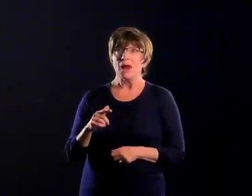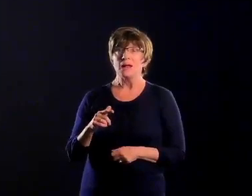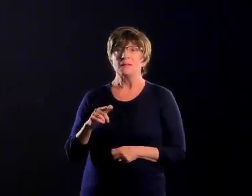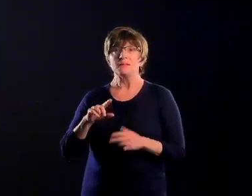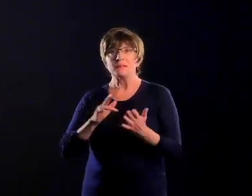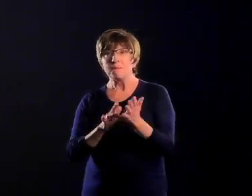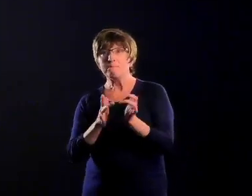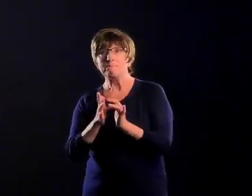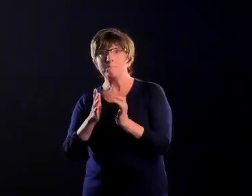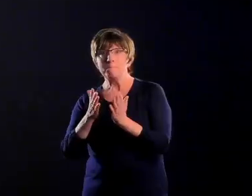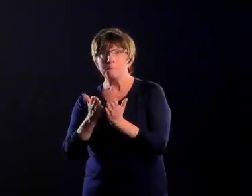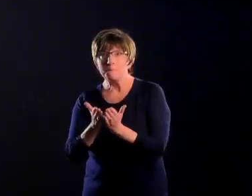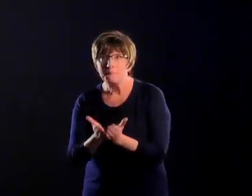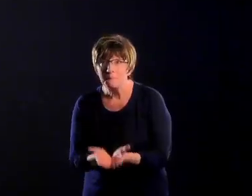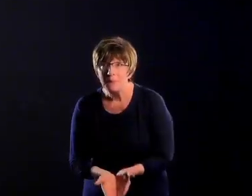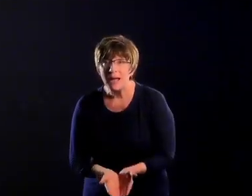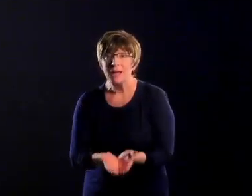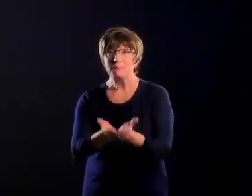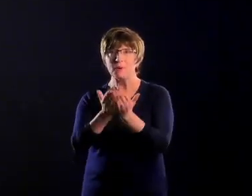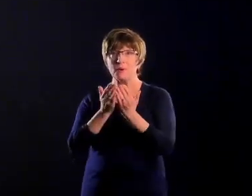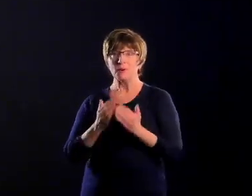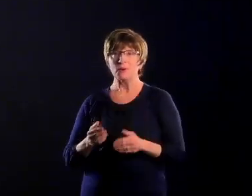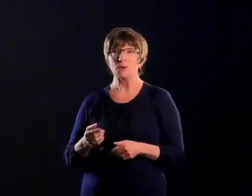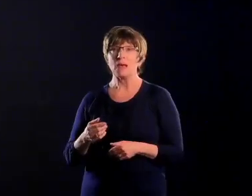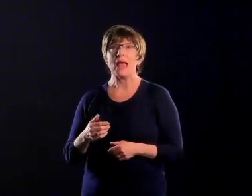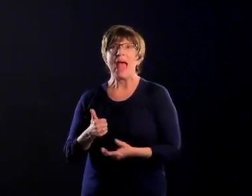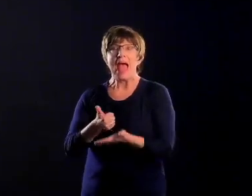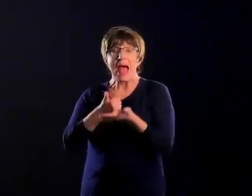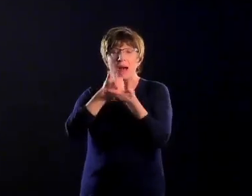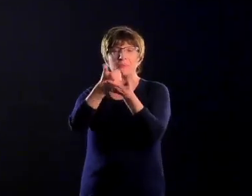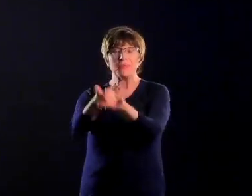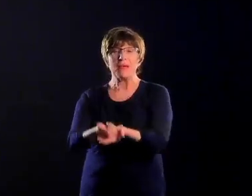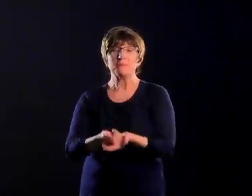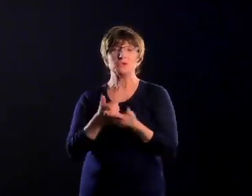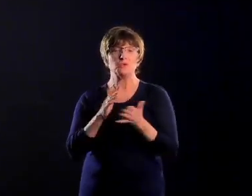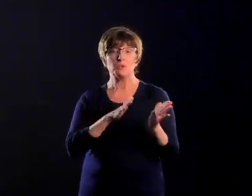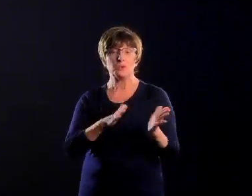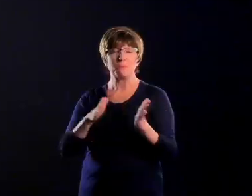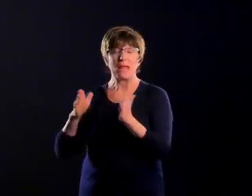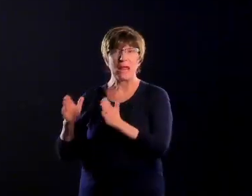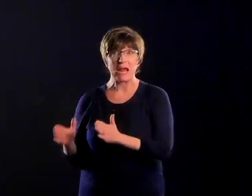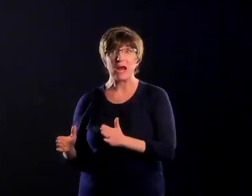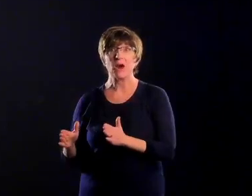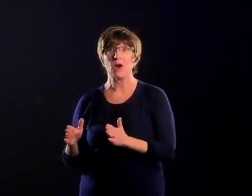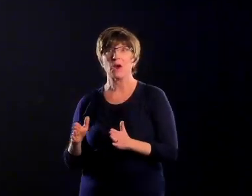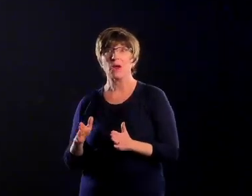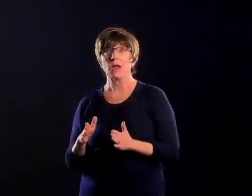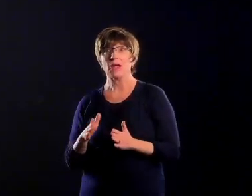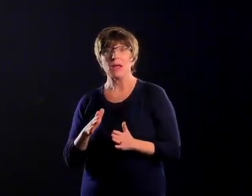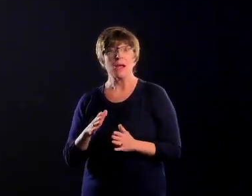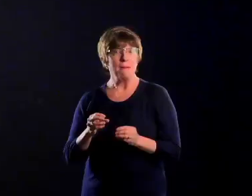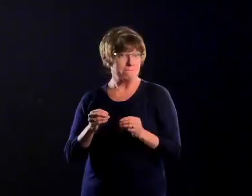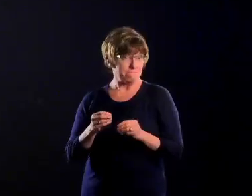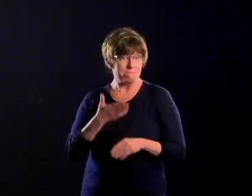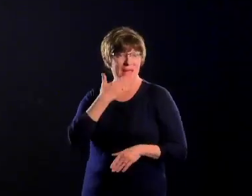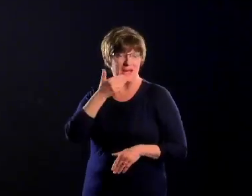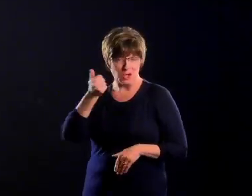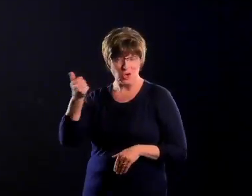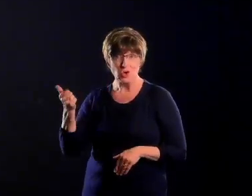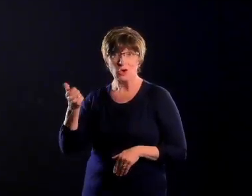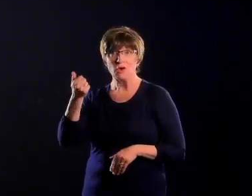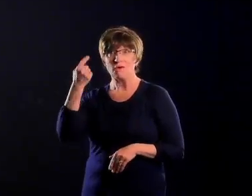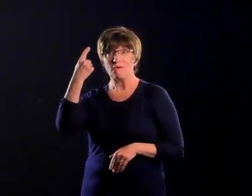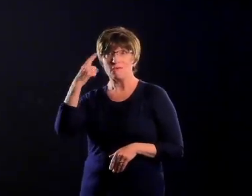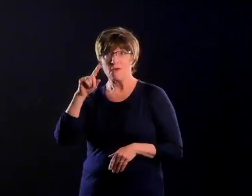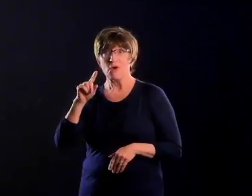Bible in Oriya language will definitely help them to prepare their sermon in more efficient way so that they